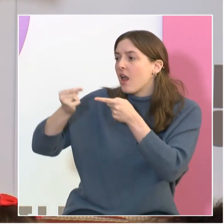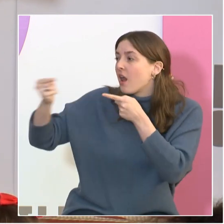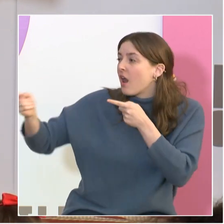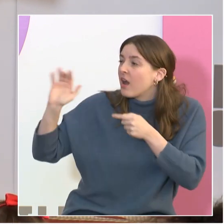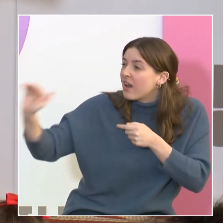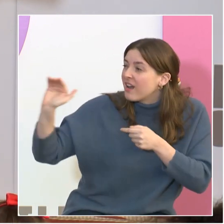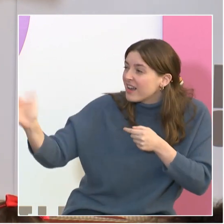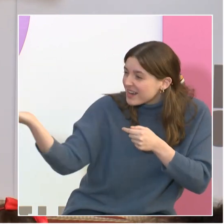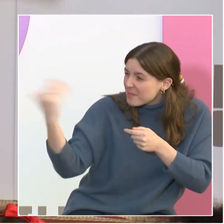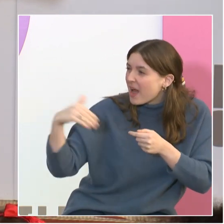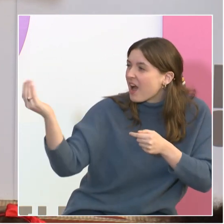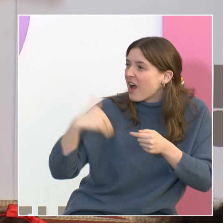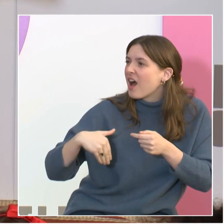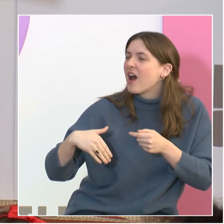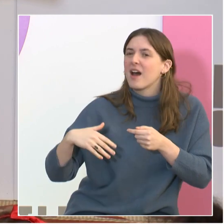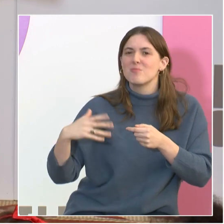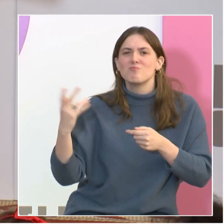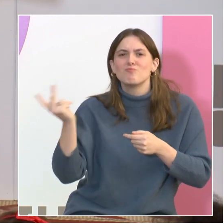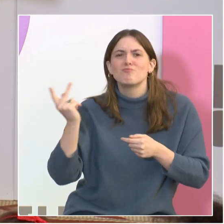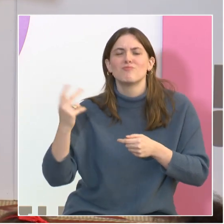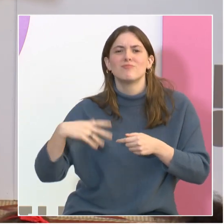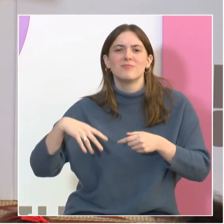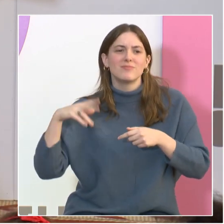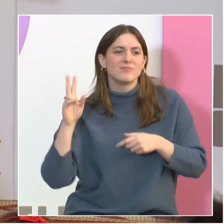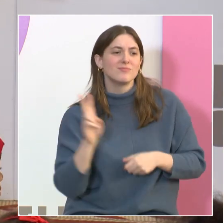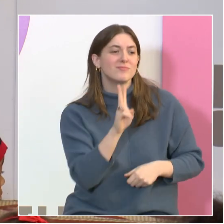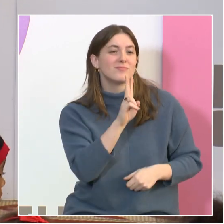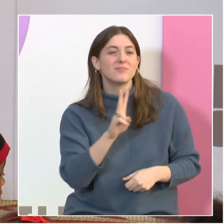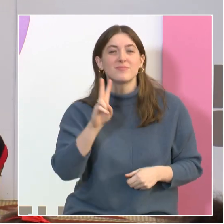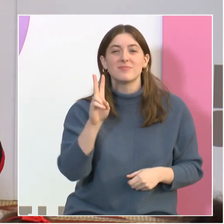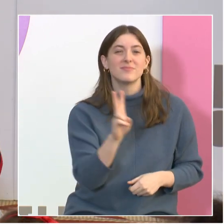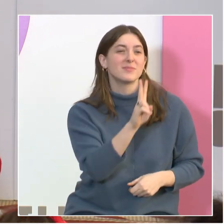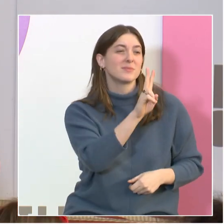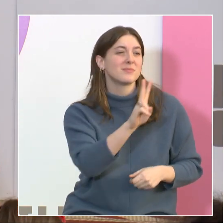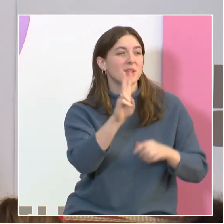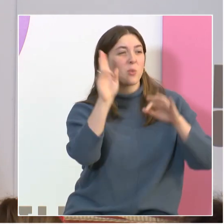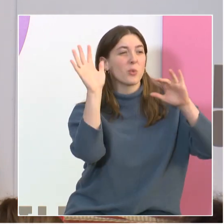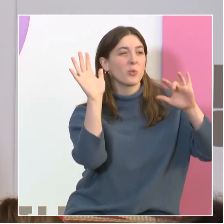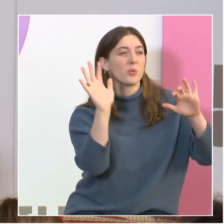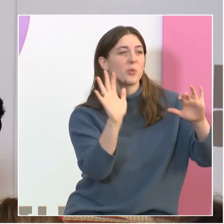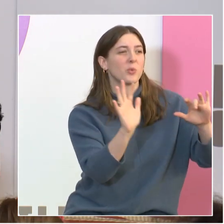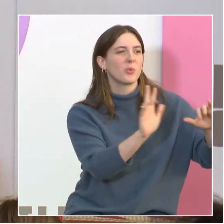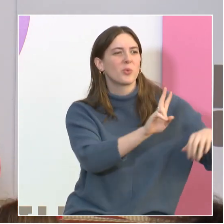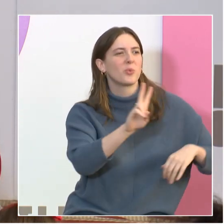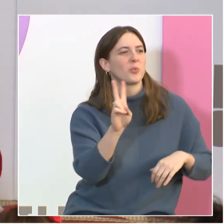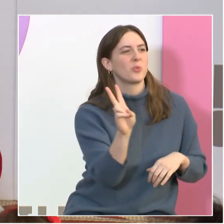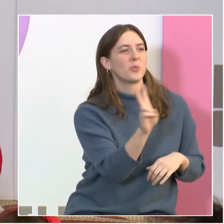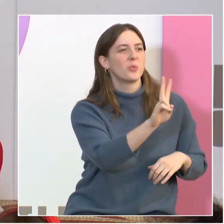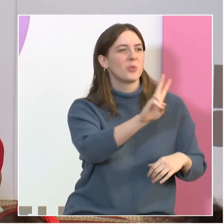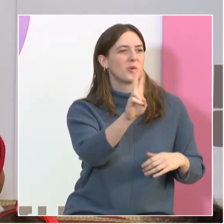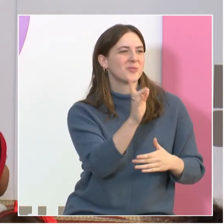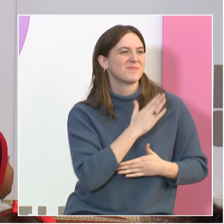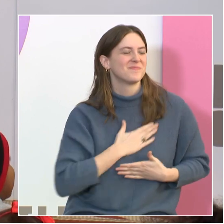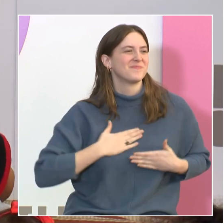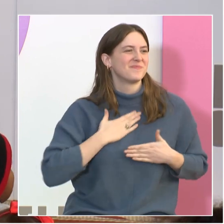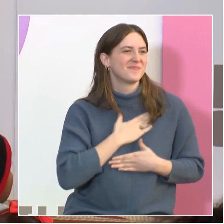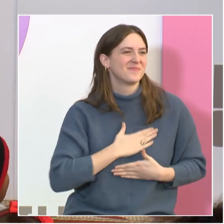across the hall, and they went out together into the deep, deep snow.